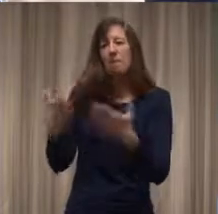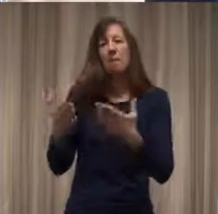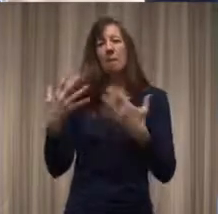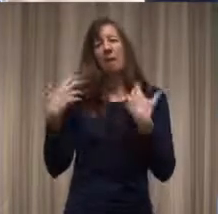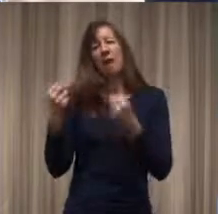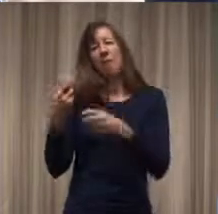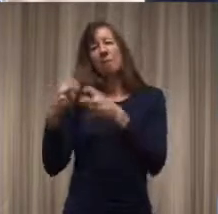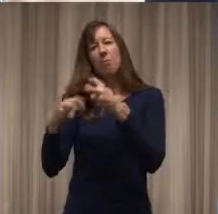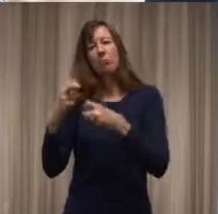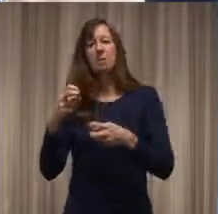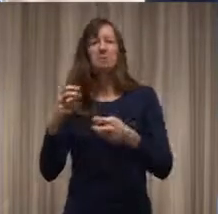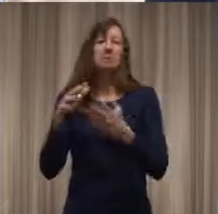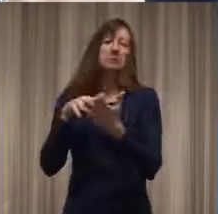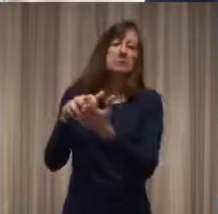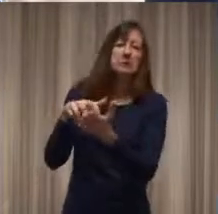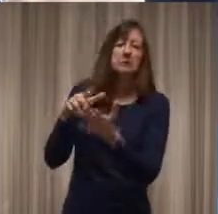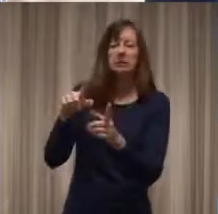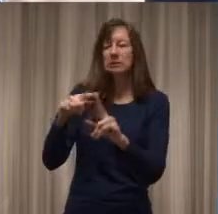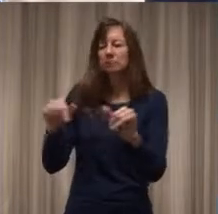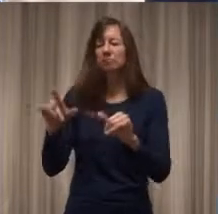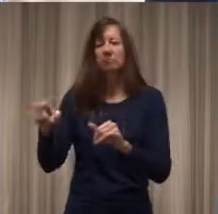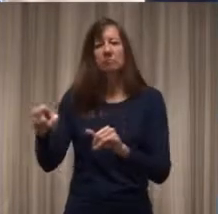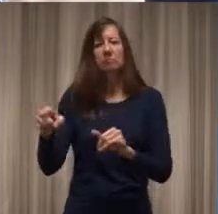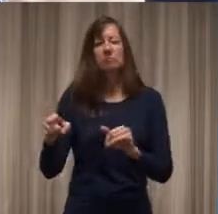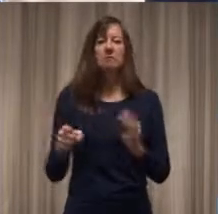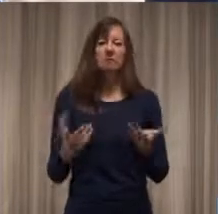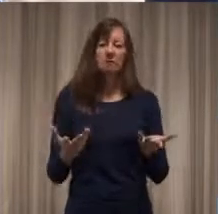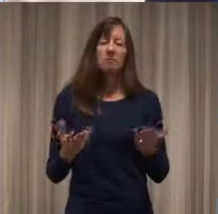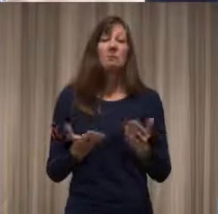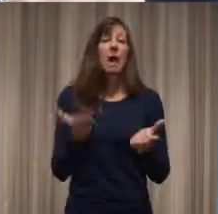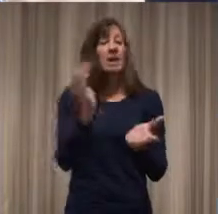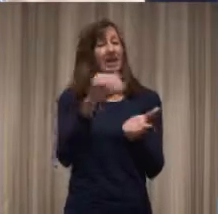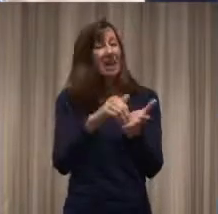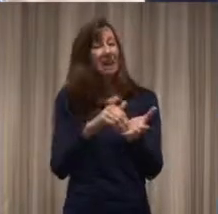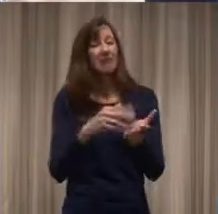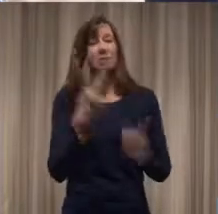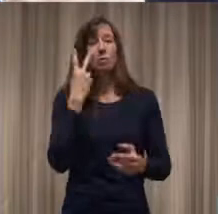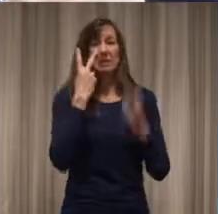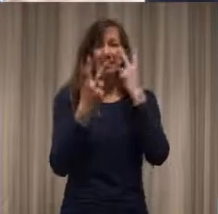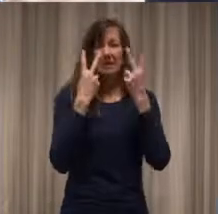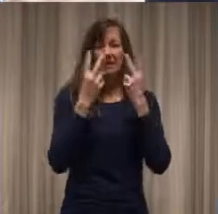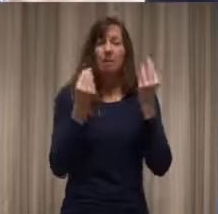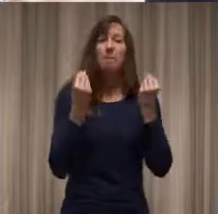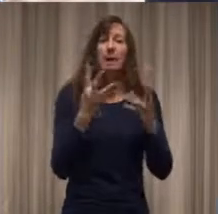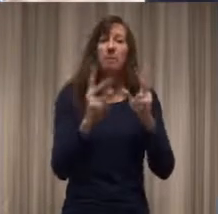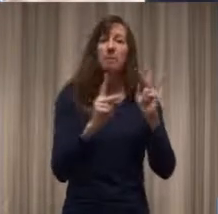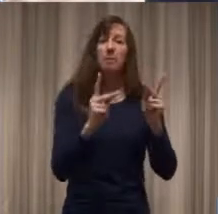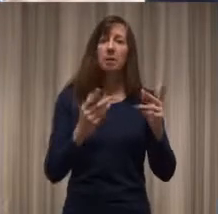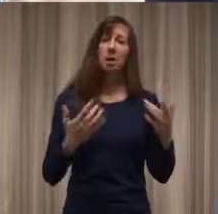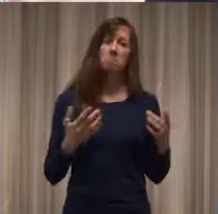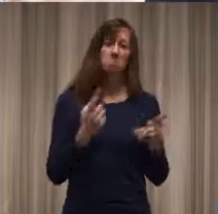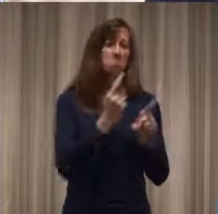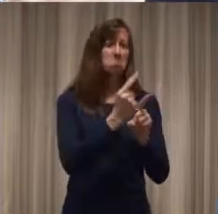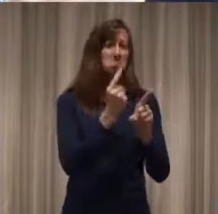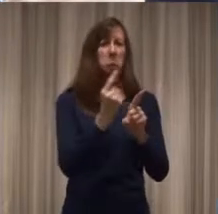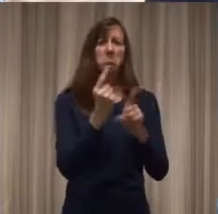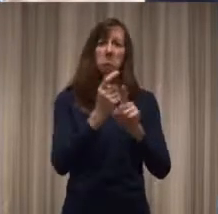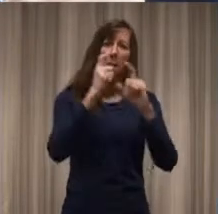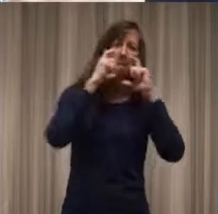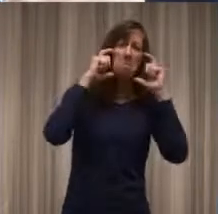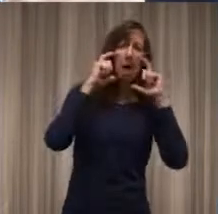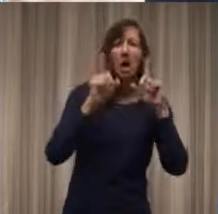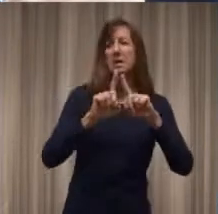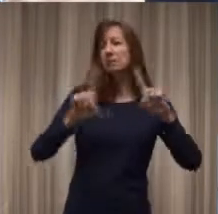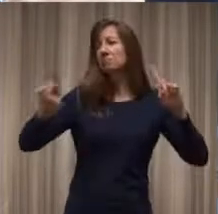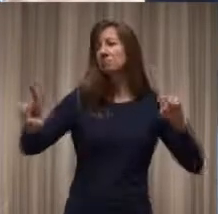95, 99% of people doing the right things. We just need to urge those other small percentage that aren't to please do the